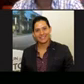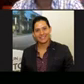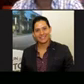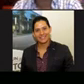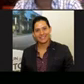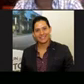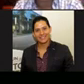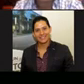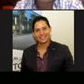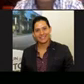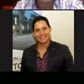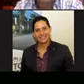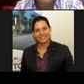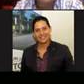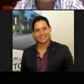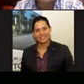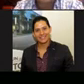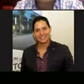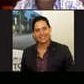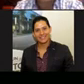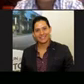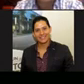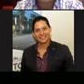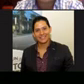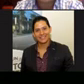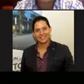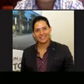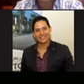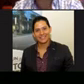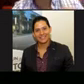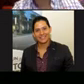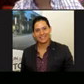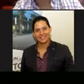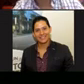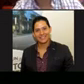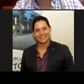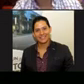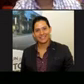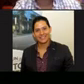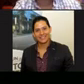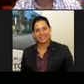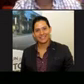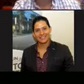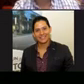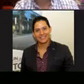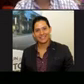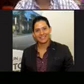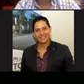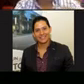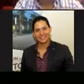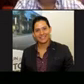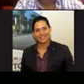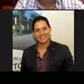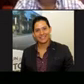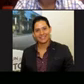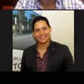bike if you have a bike. Why would you get on a cab if you can walk? Walking is a thing. You can take the boat. First of all, when you go to Times Square, you